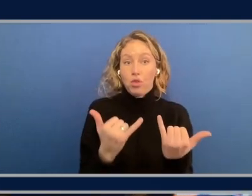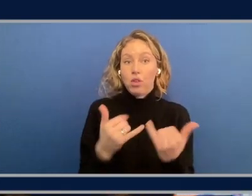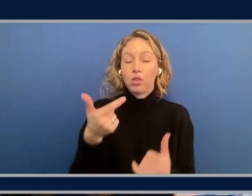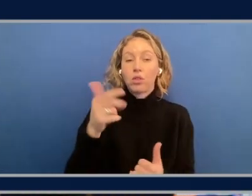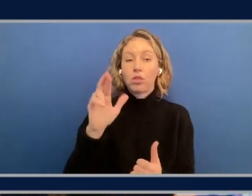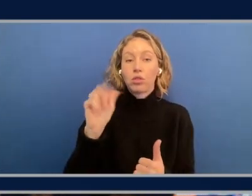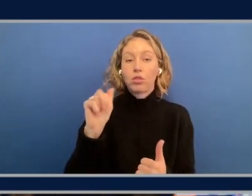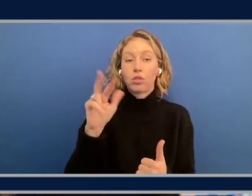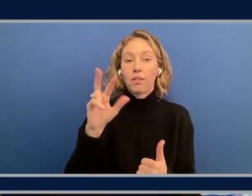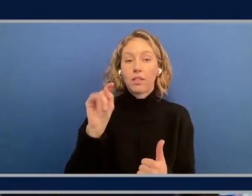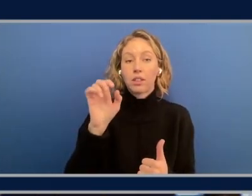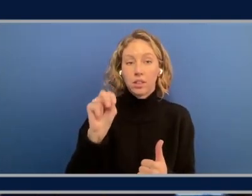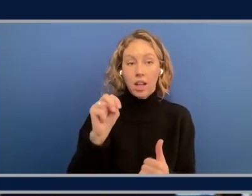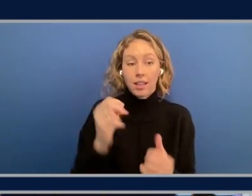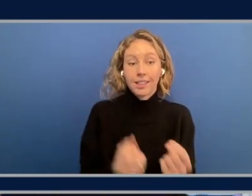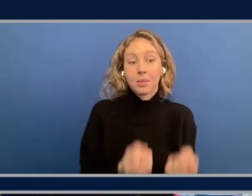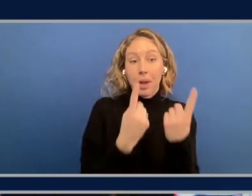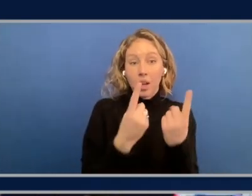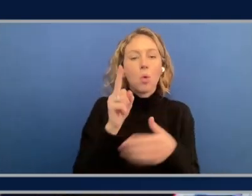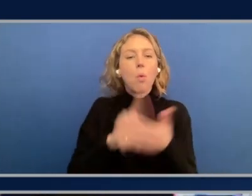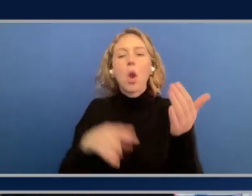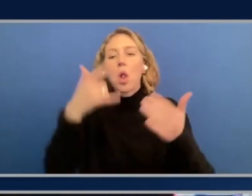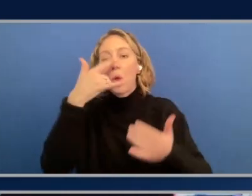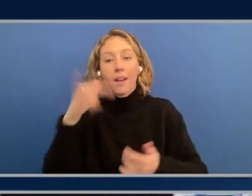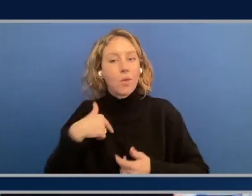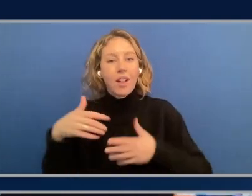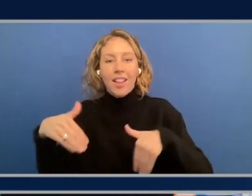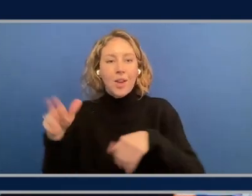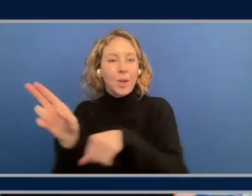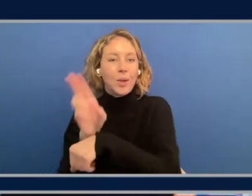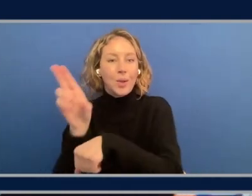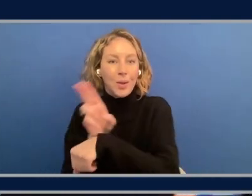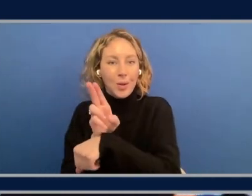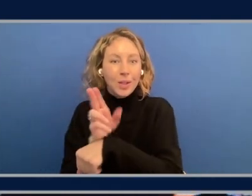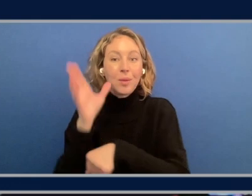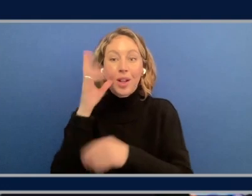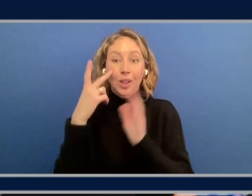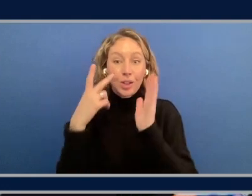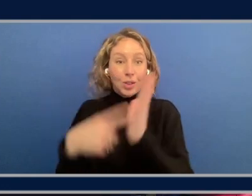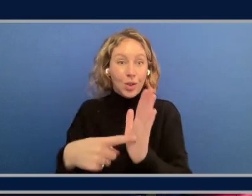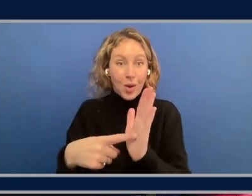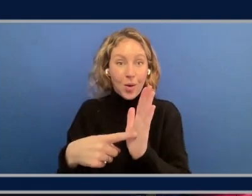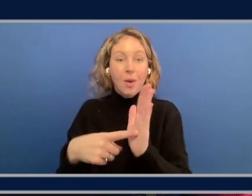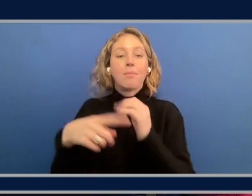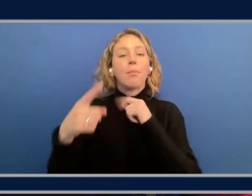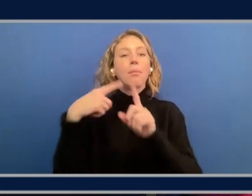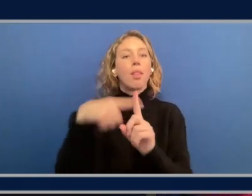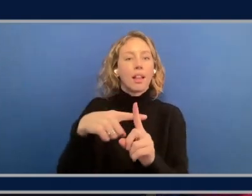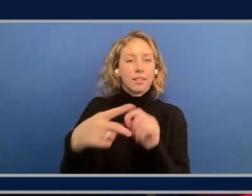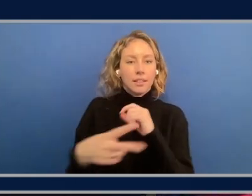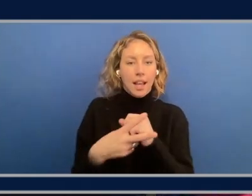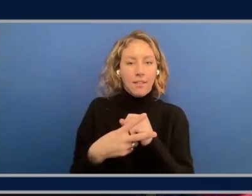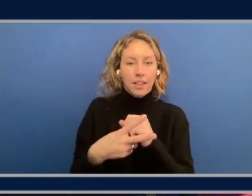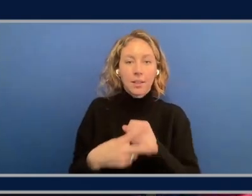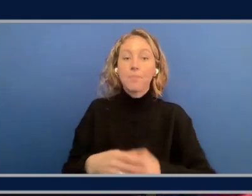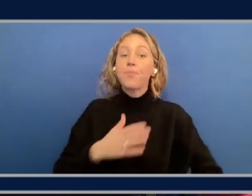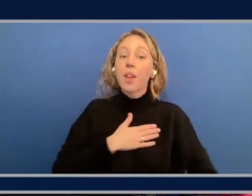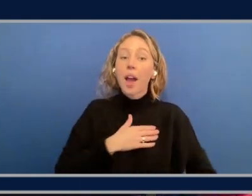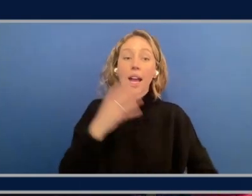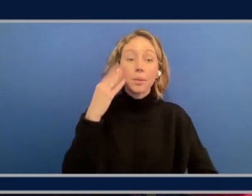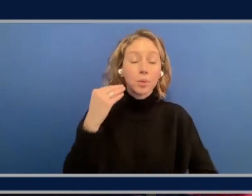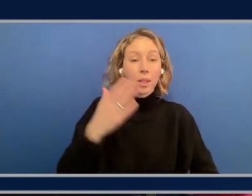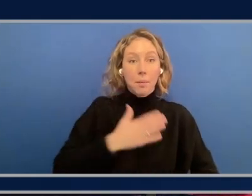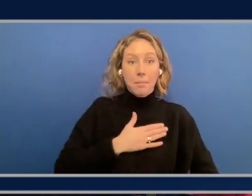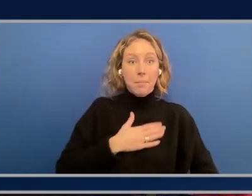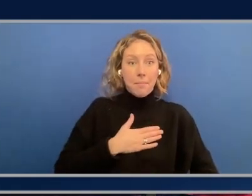with what it would look like had you not been on Graviton Yeah. and the savings. wow. there. And I know from my perspective and my experience being in FinOps,